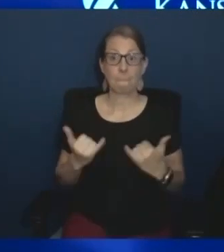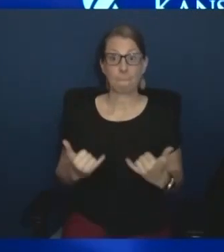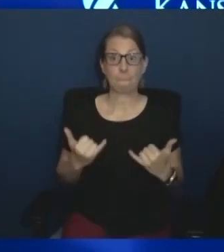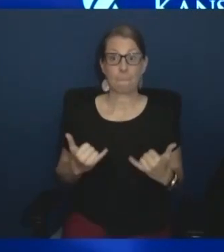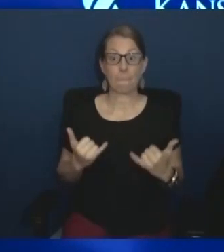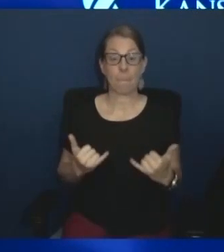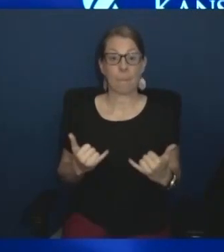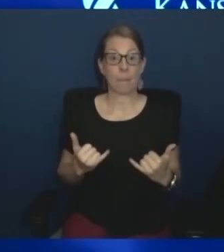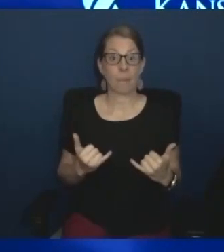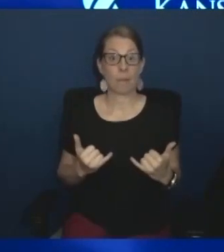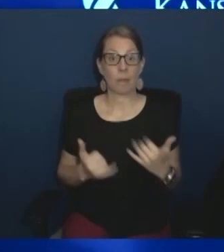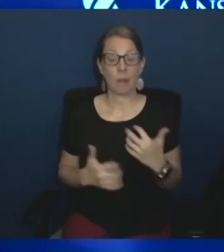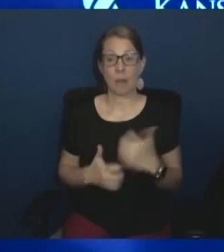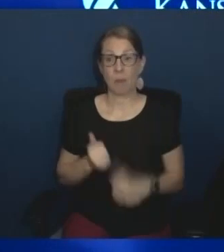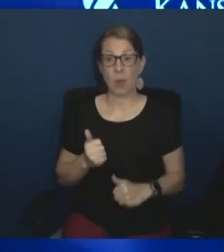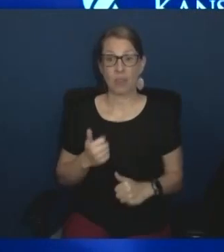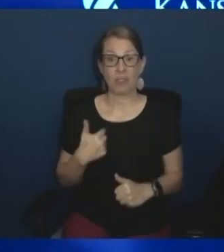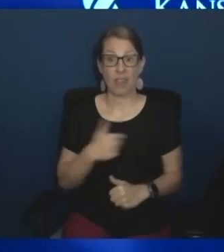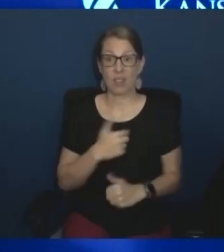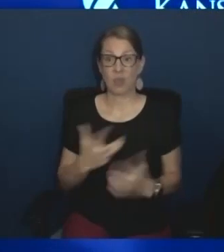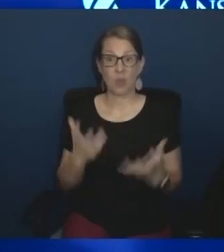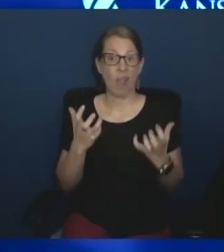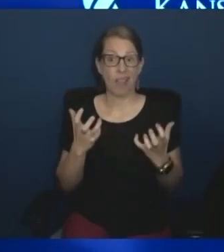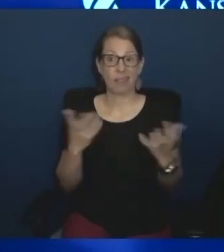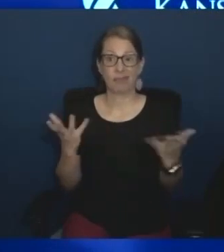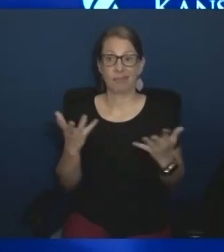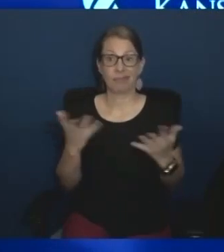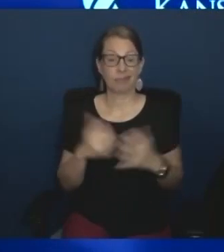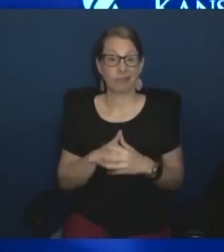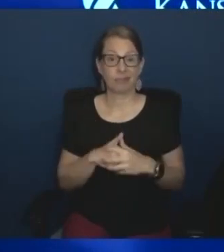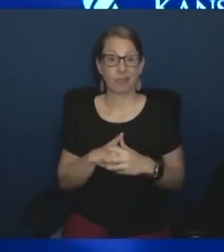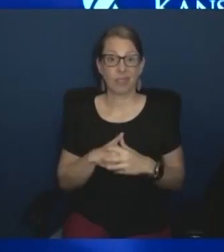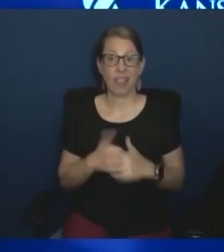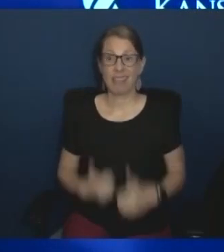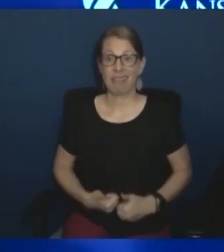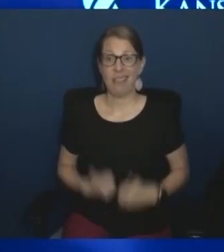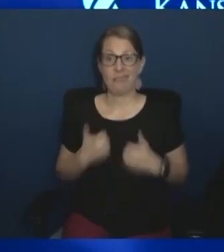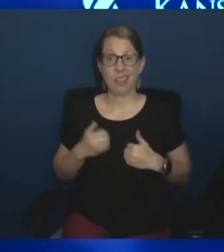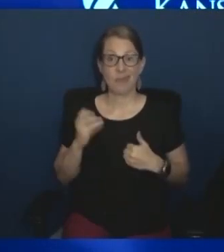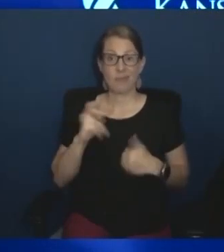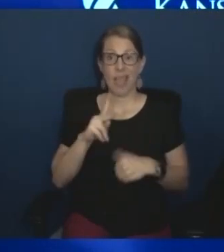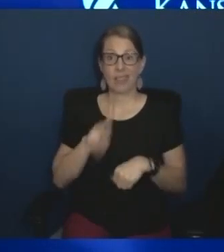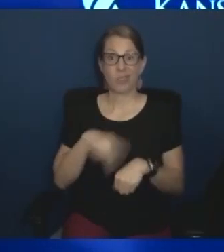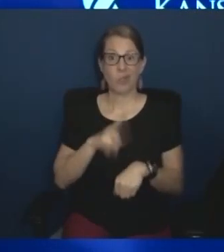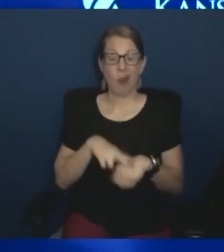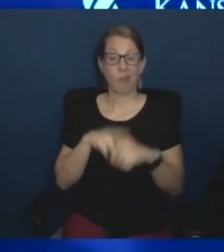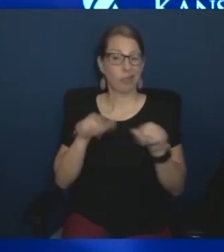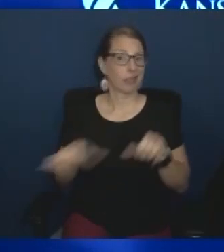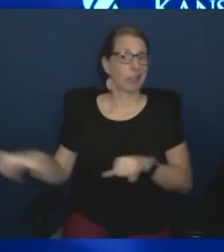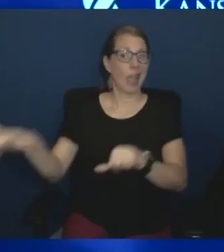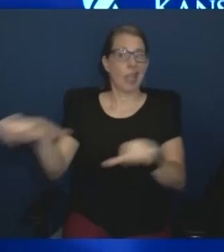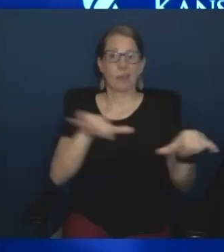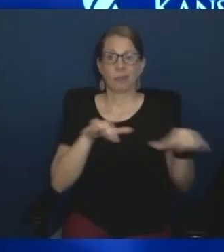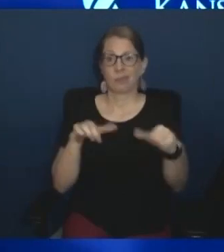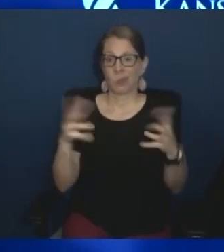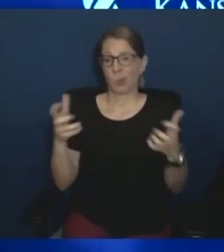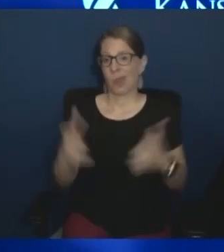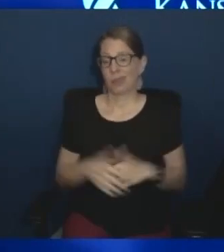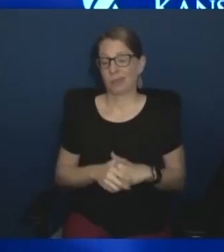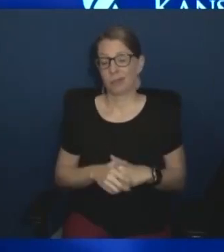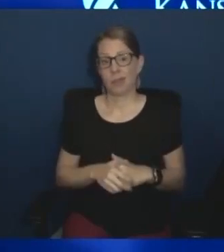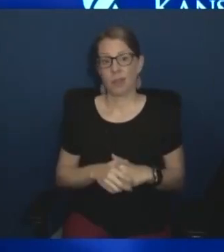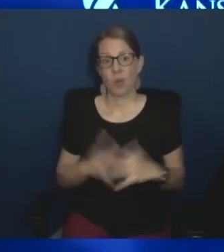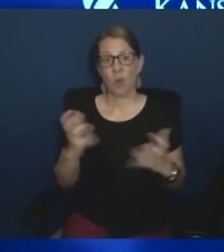thing that most of us want is just for everyone wants life to get back to normal. And we just want everyone to be healthy and